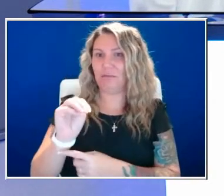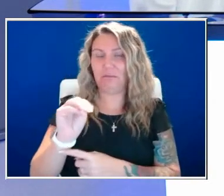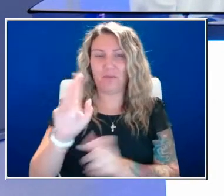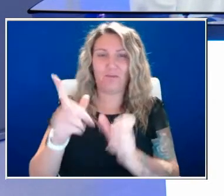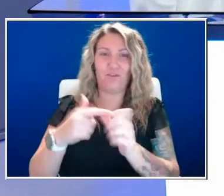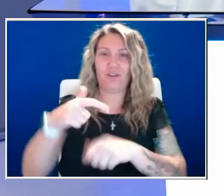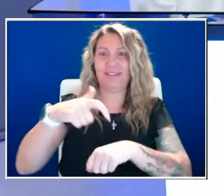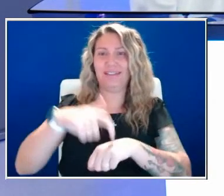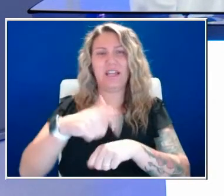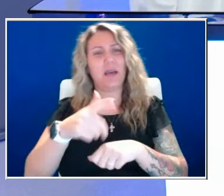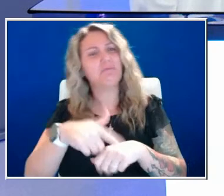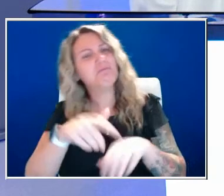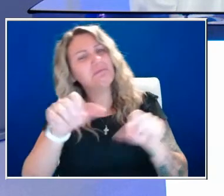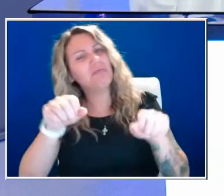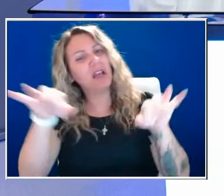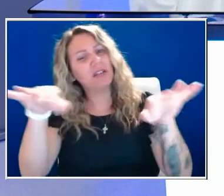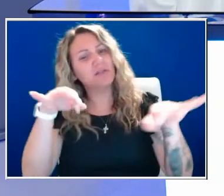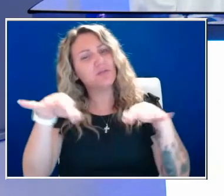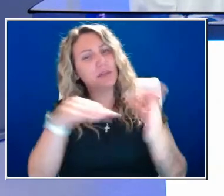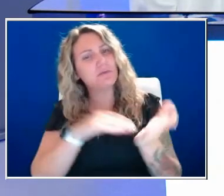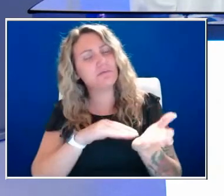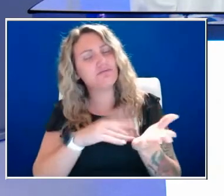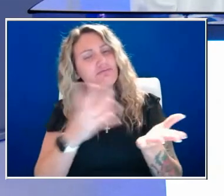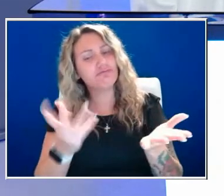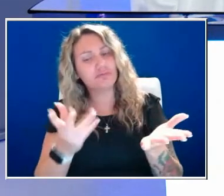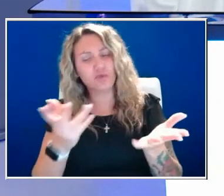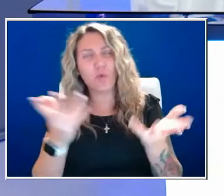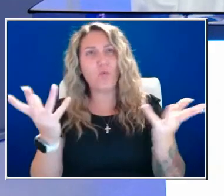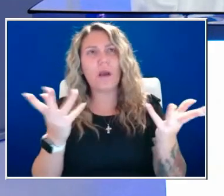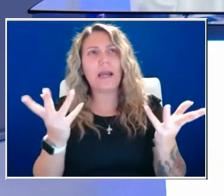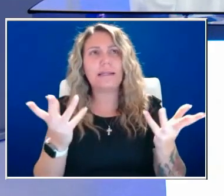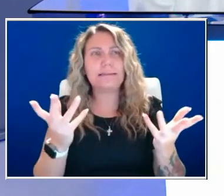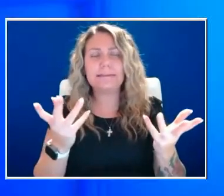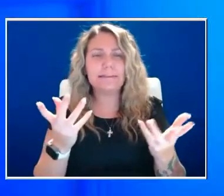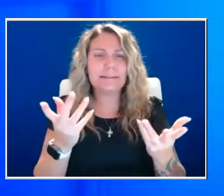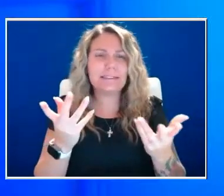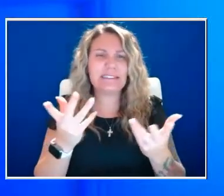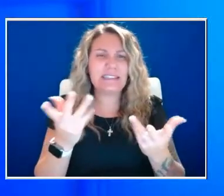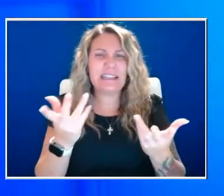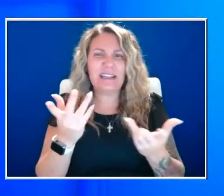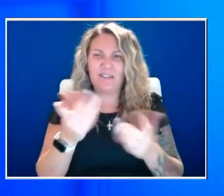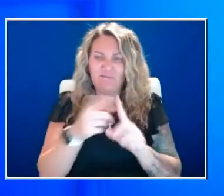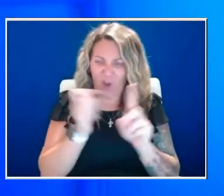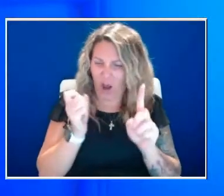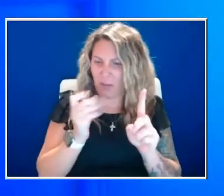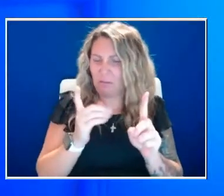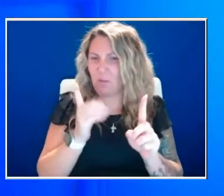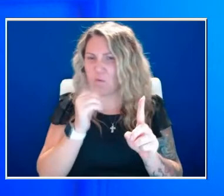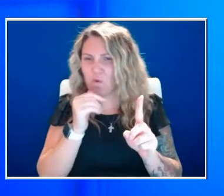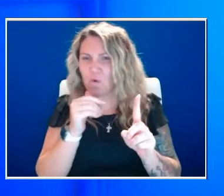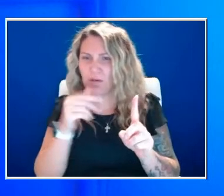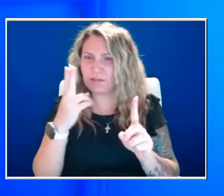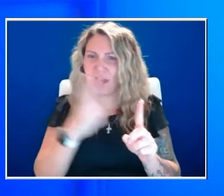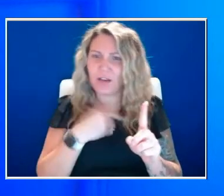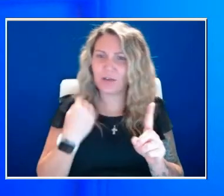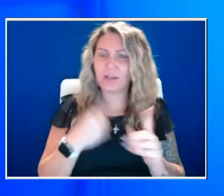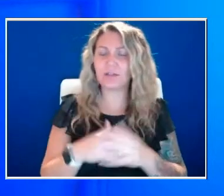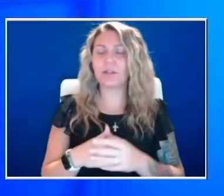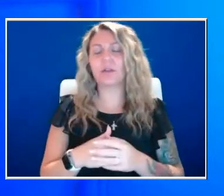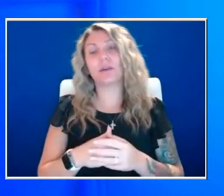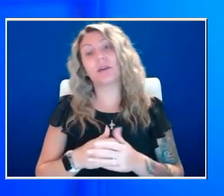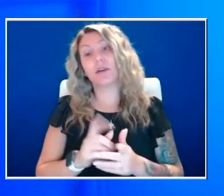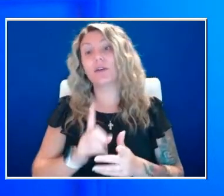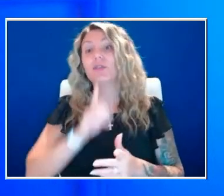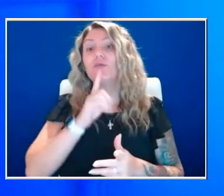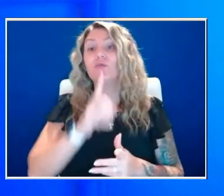explain what it is, where it comes from, and really who's at risk. We haven't really been able to watch